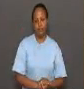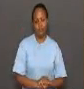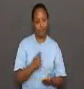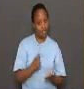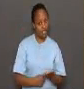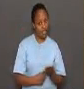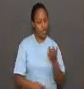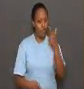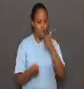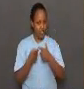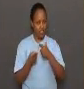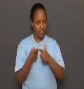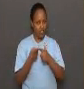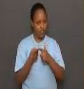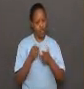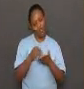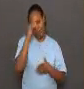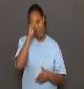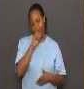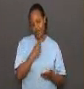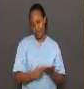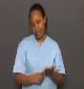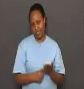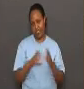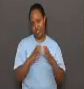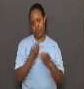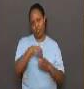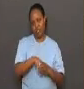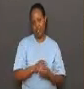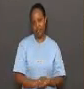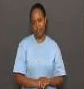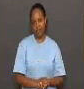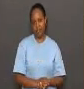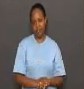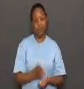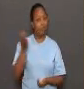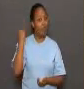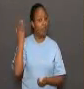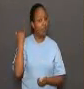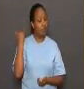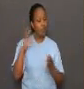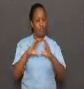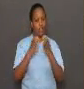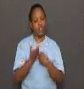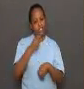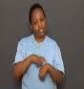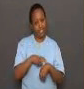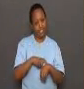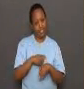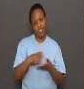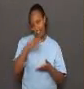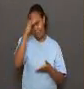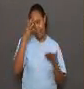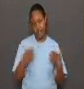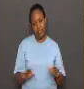This is our second lesson on this subject. In our last lesson, we learned